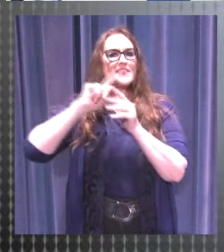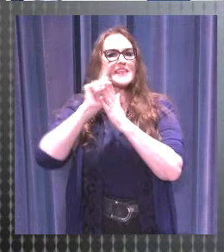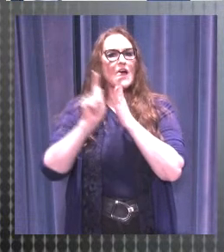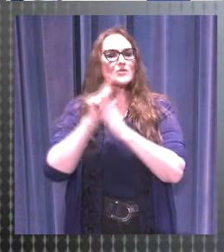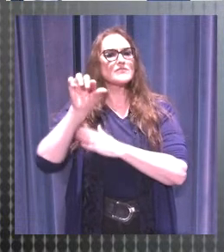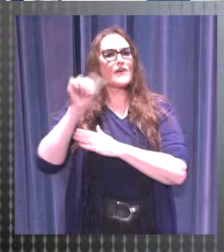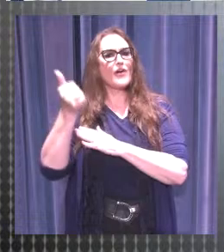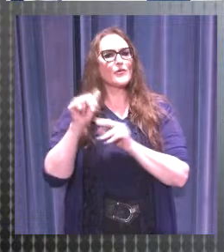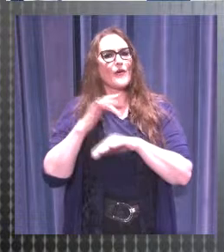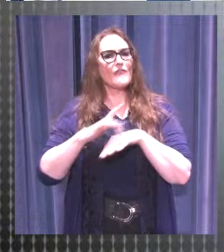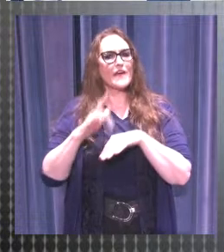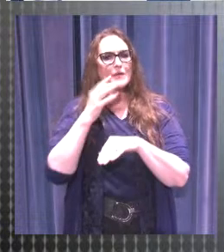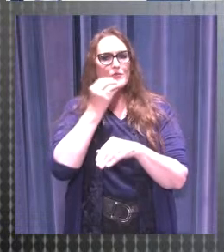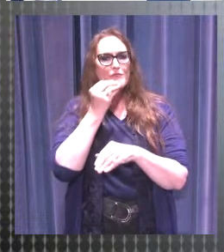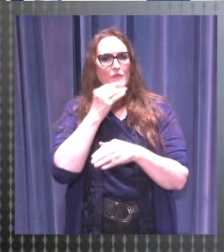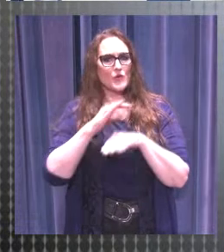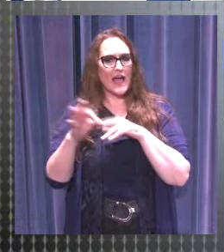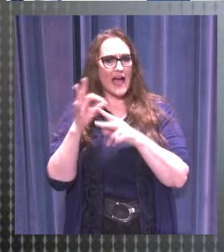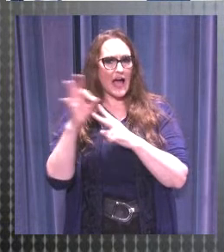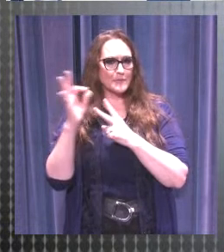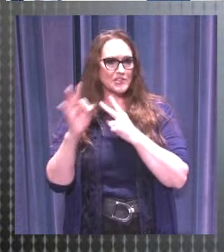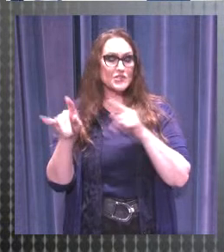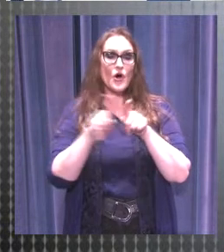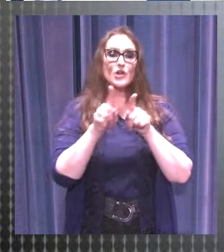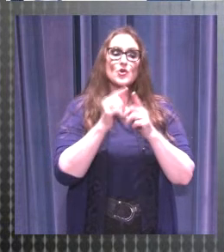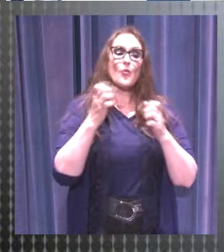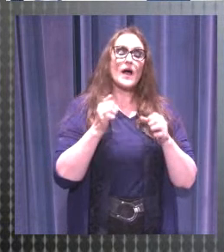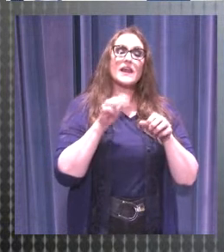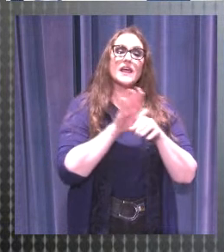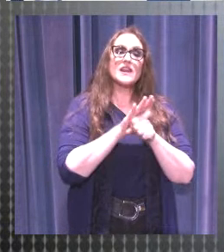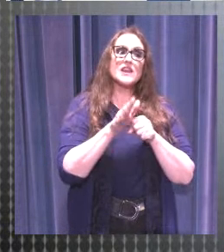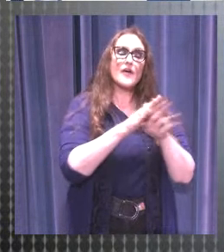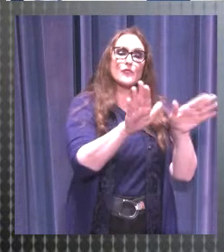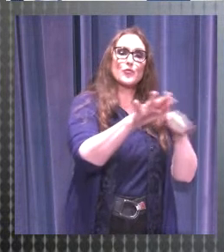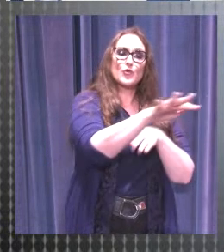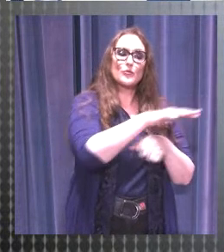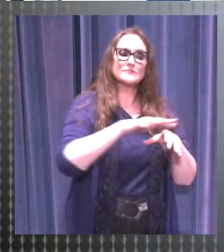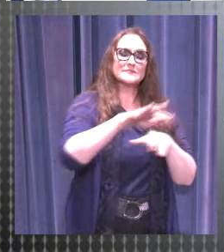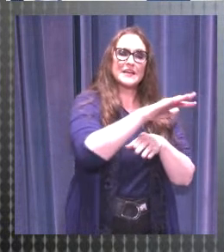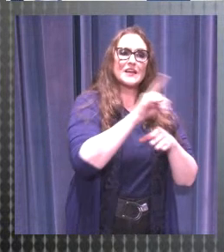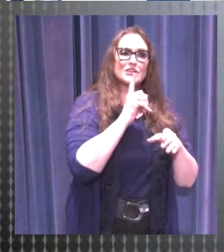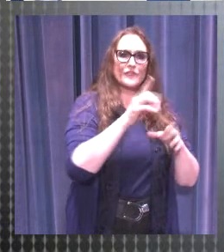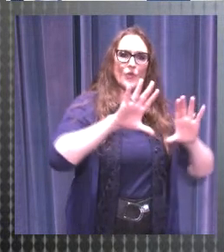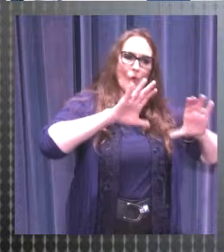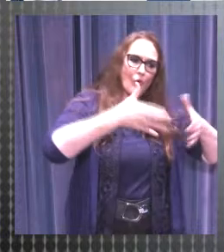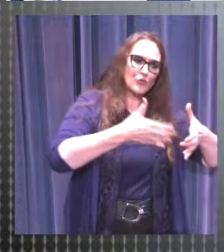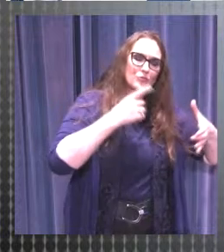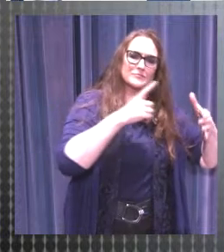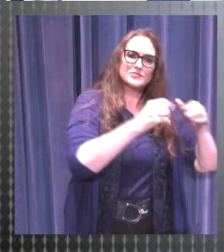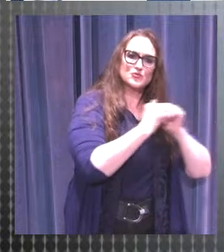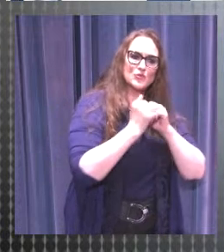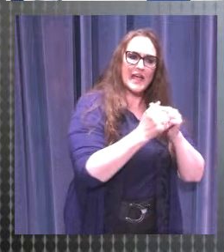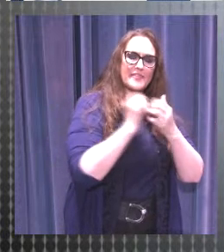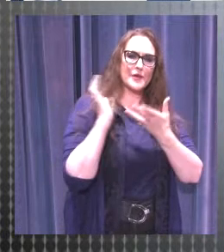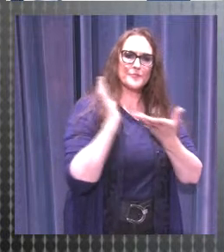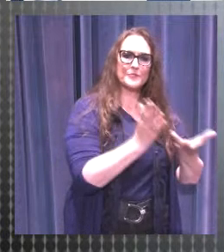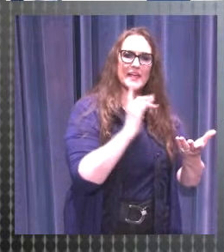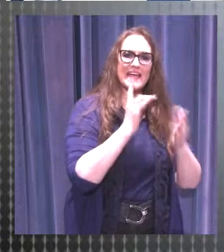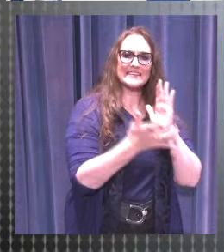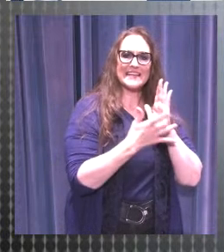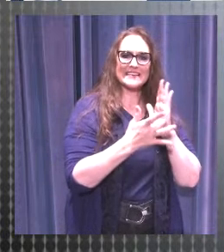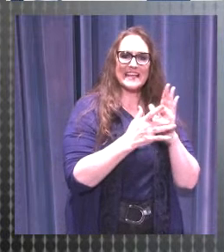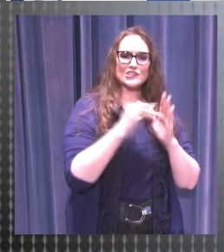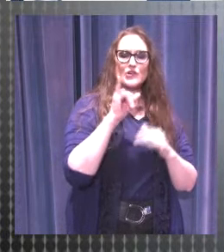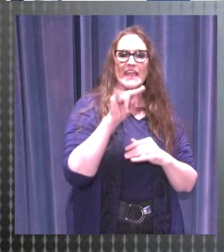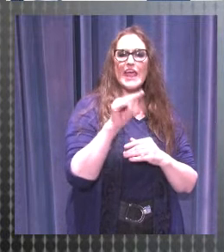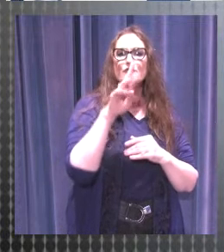food options. They also wanted room enough to accommodate the members of the cohort and bring them together, and technology